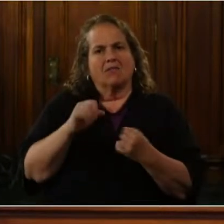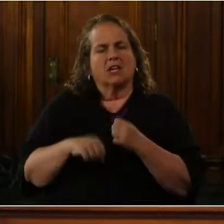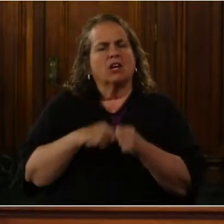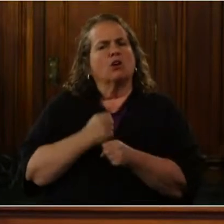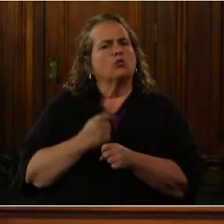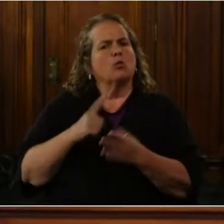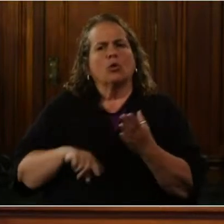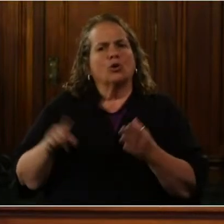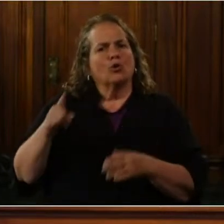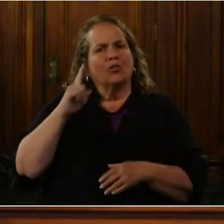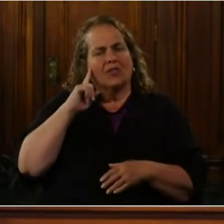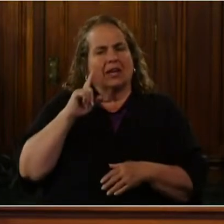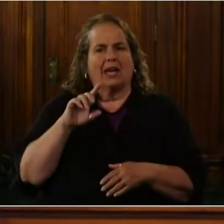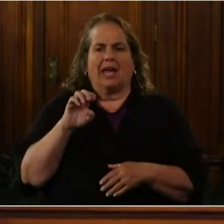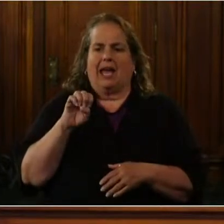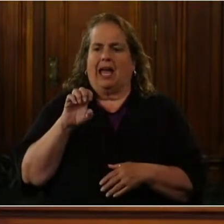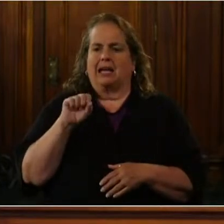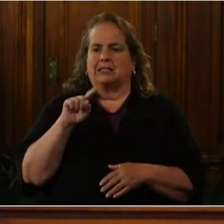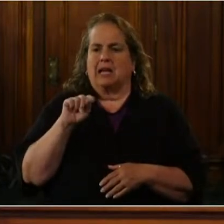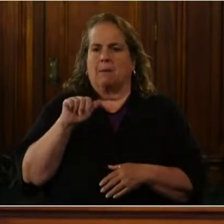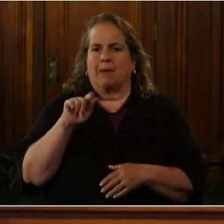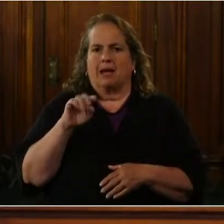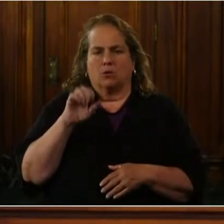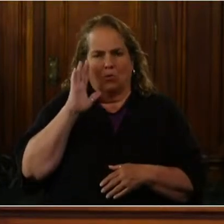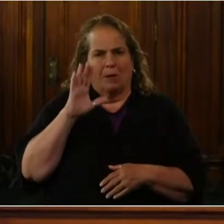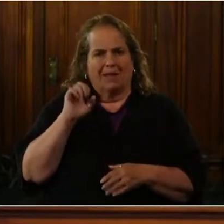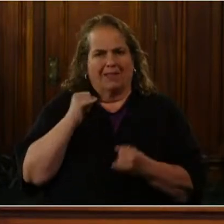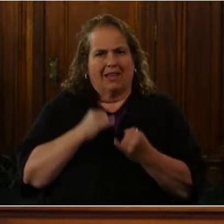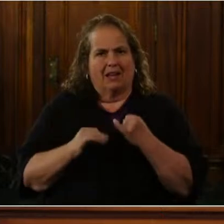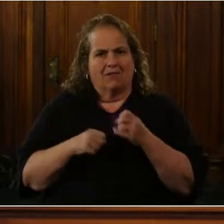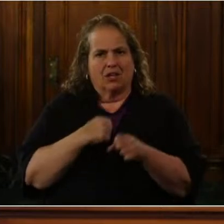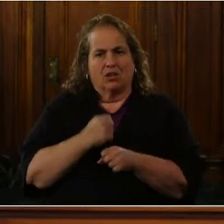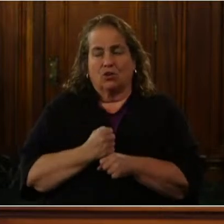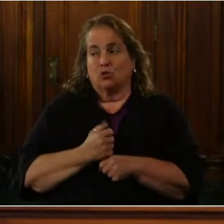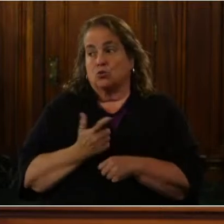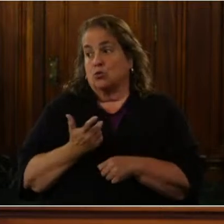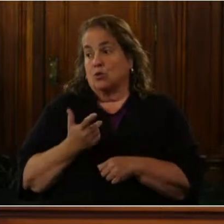the year? Well, that's a tough question to project.